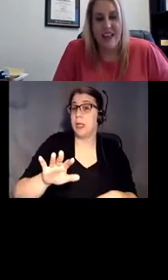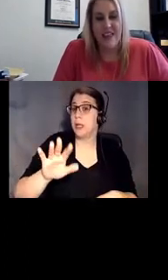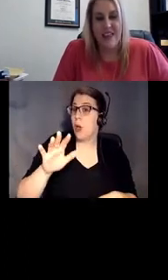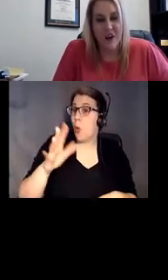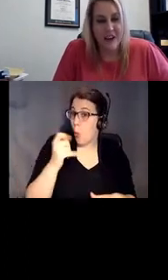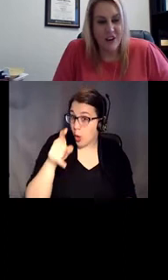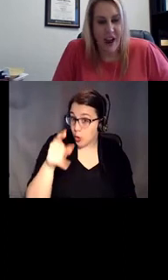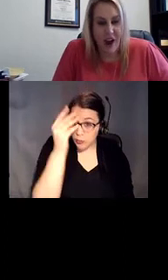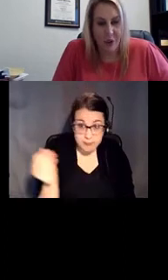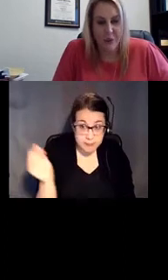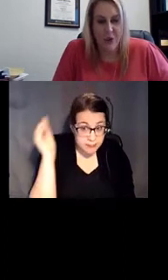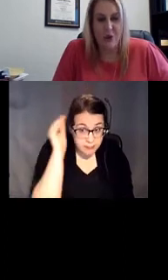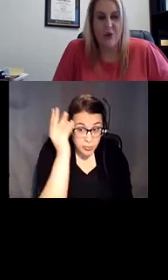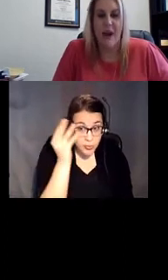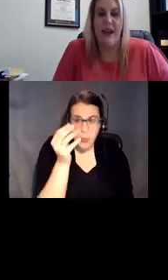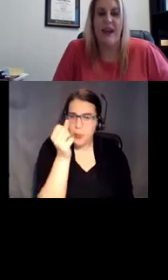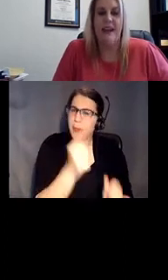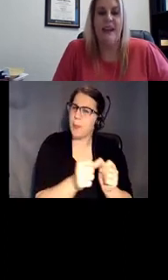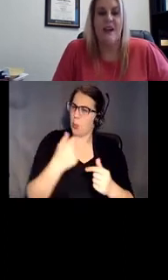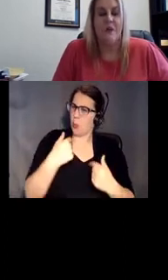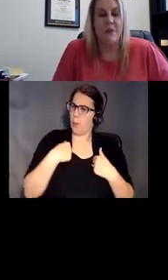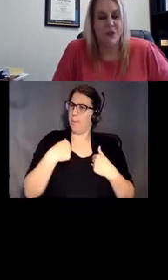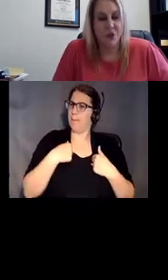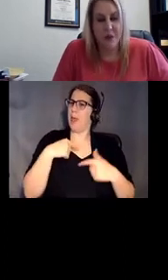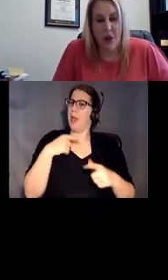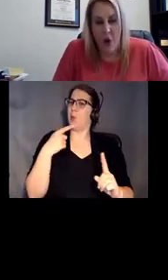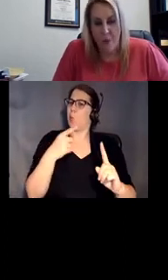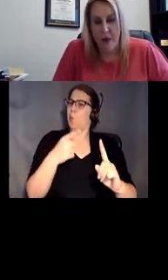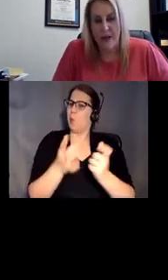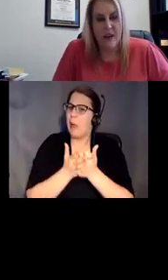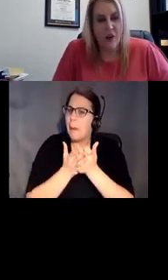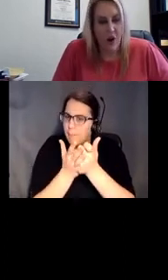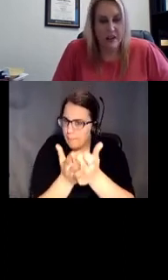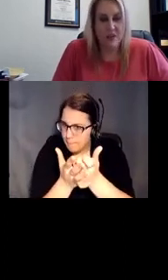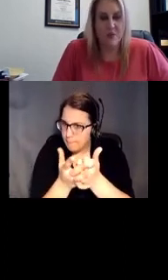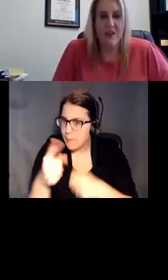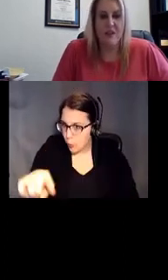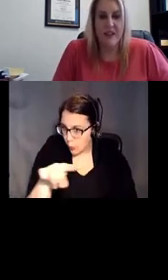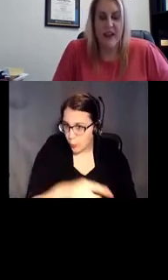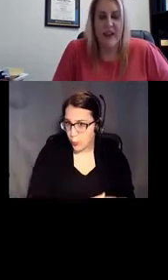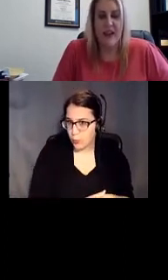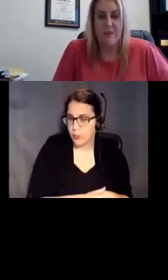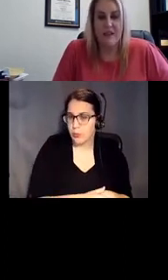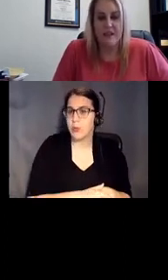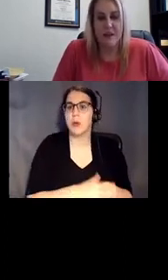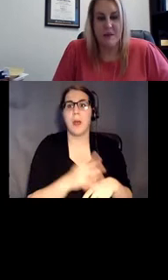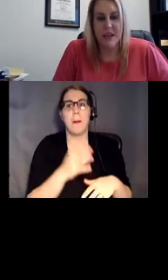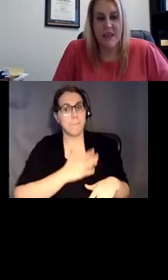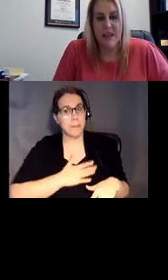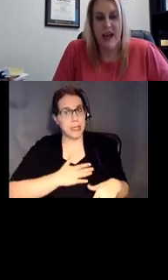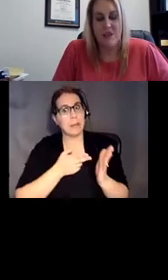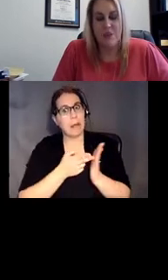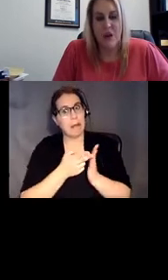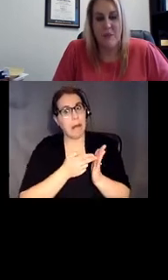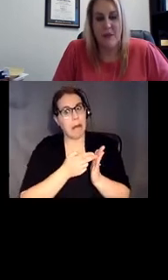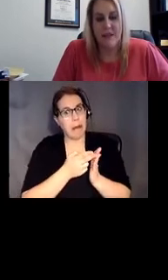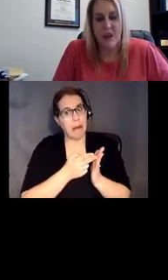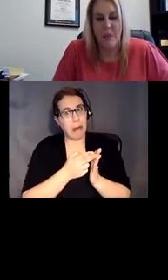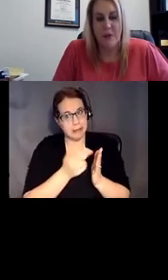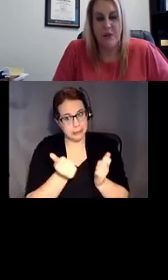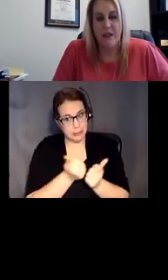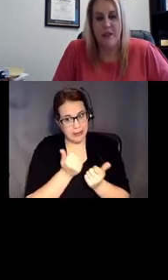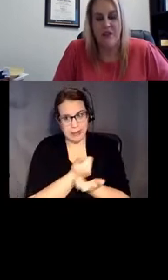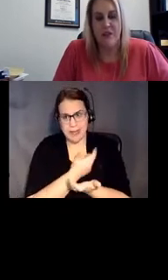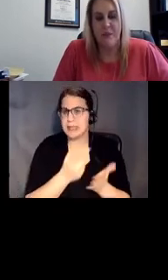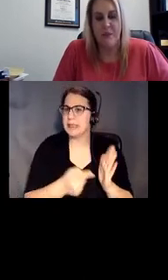considering that we are here to help you, and be sure to be open and honest with everything, because sometimes I think that's where we miss